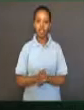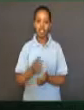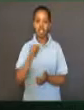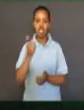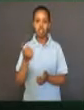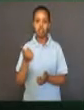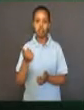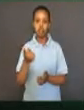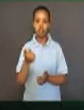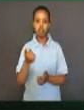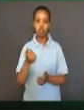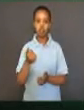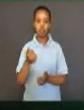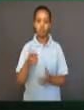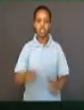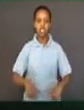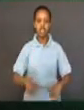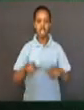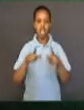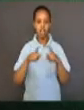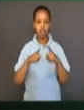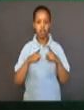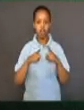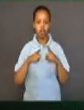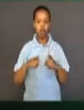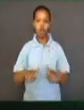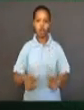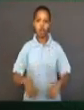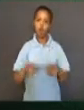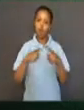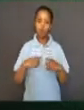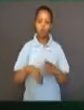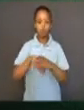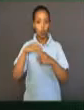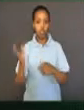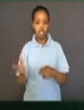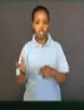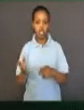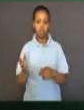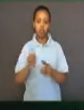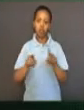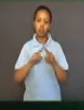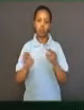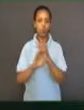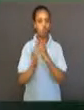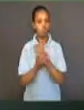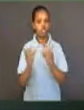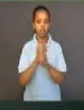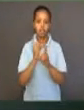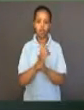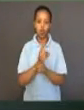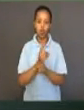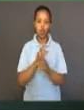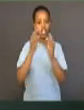made without the existence of life under certain conditions.